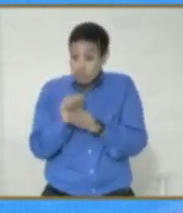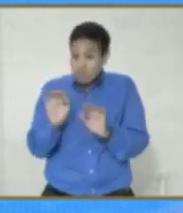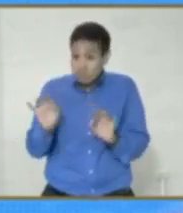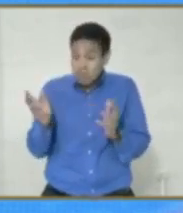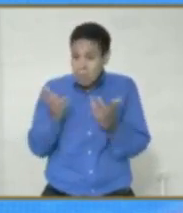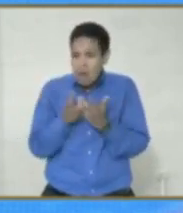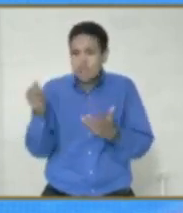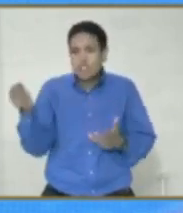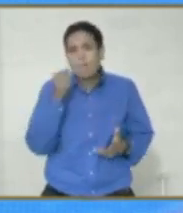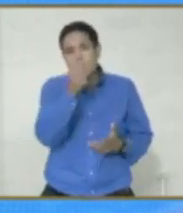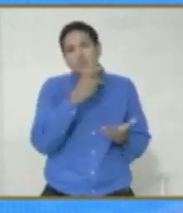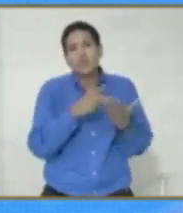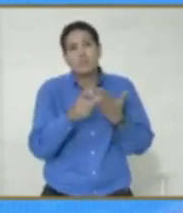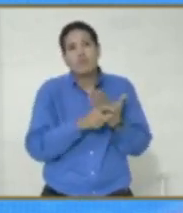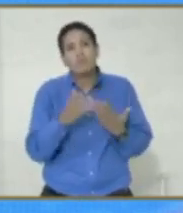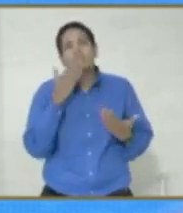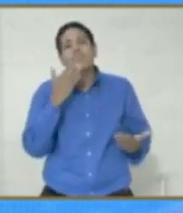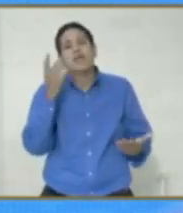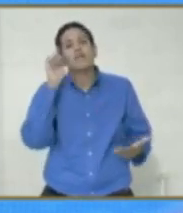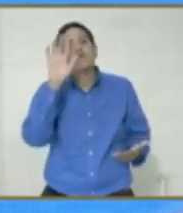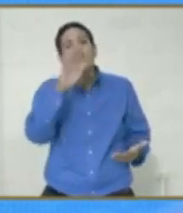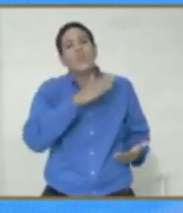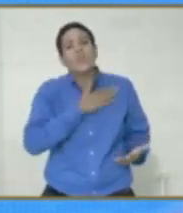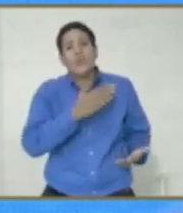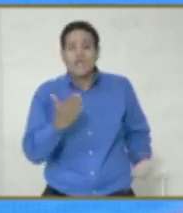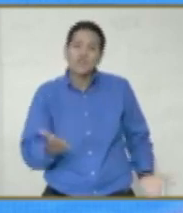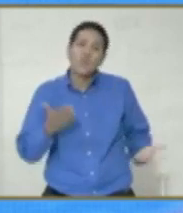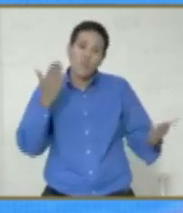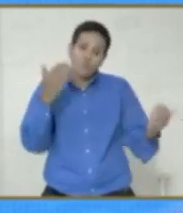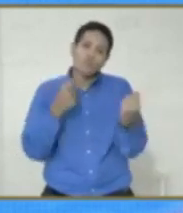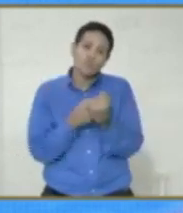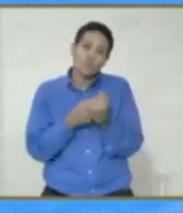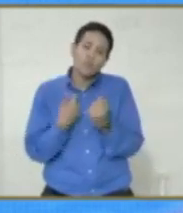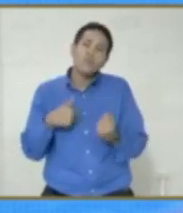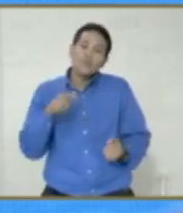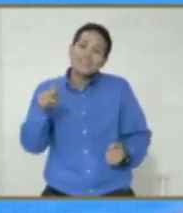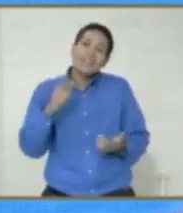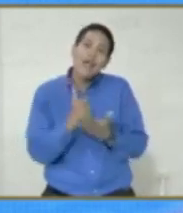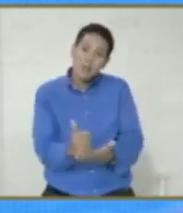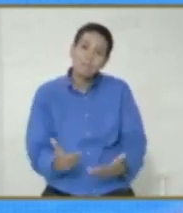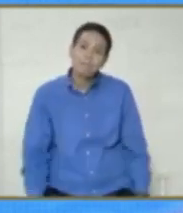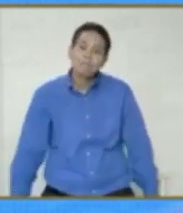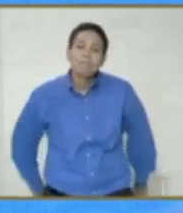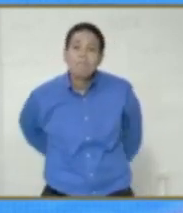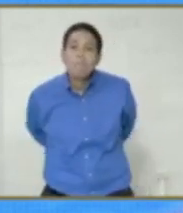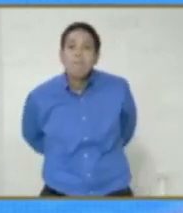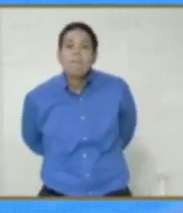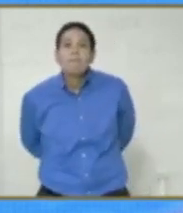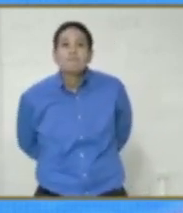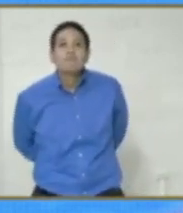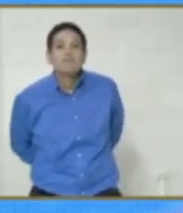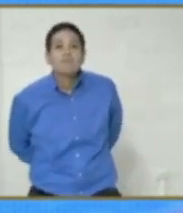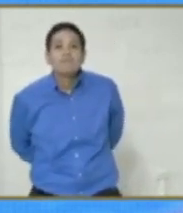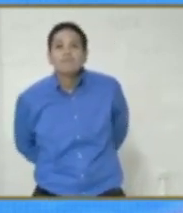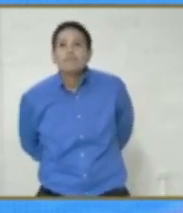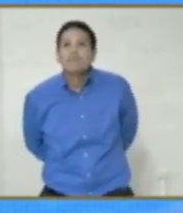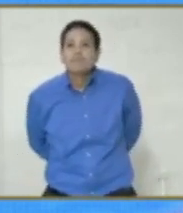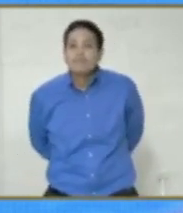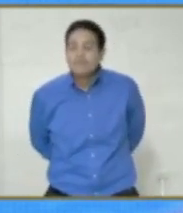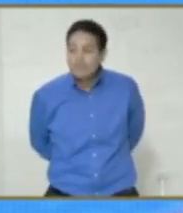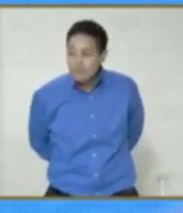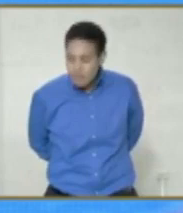you on that program as well. So thank you for your offer of assistance. We need the help. Thank you.